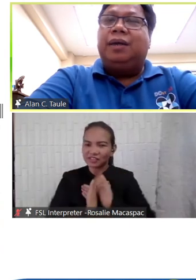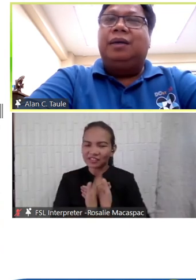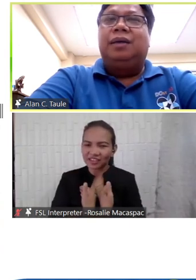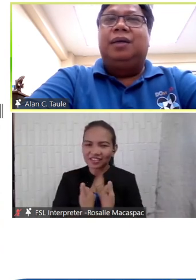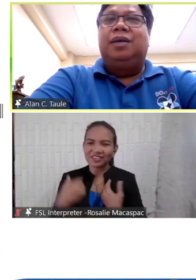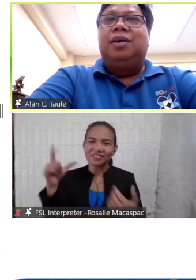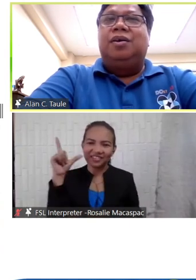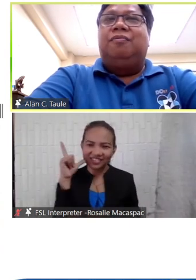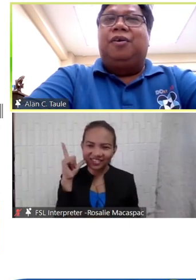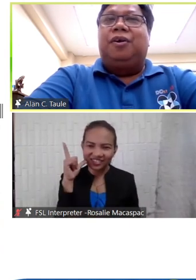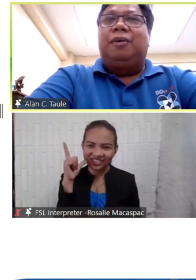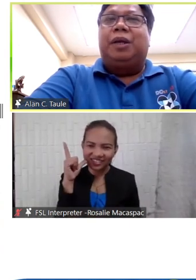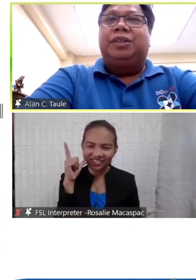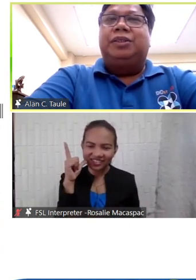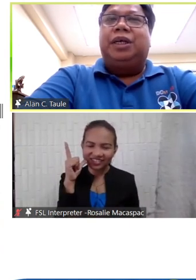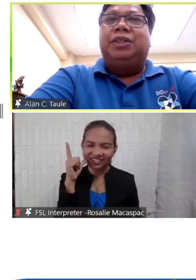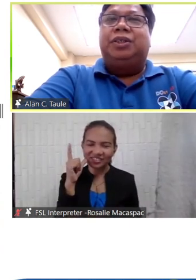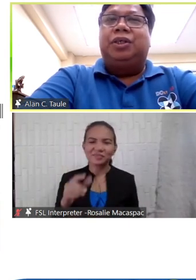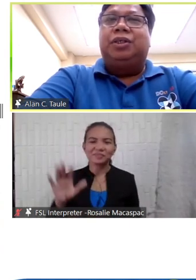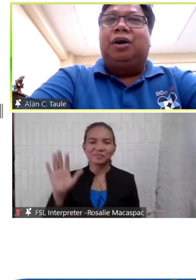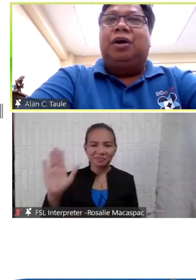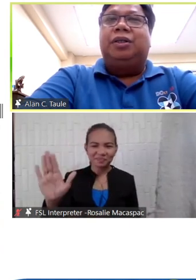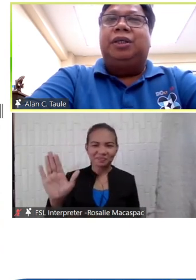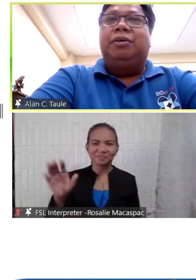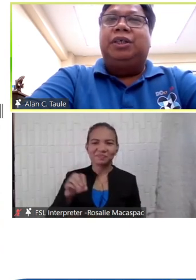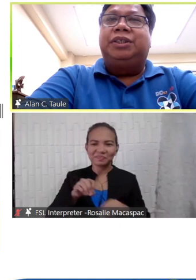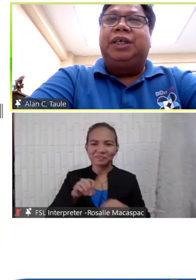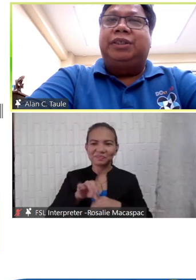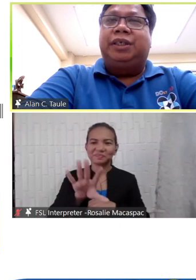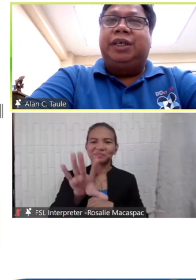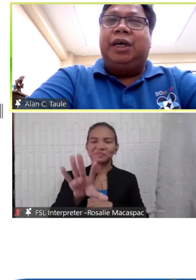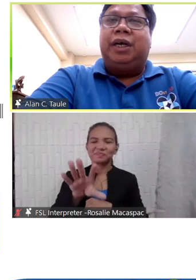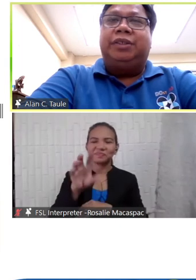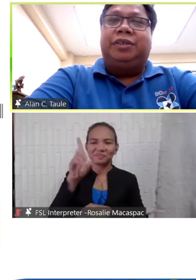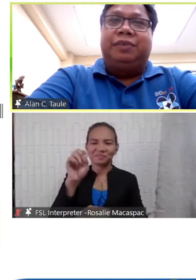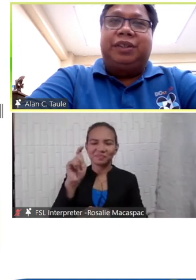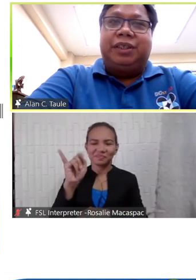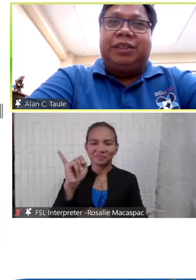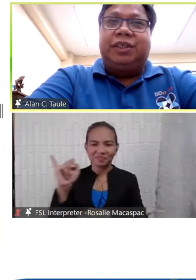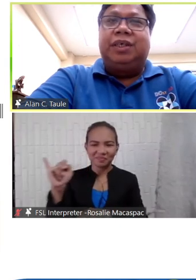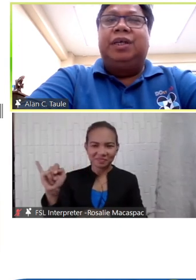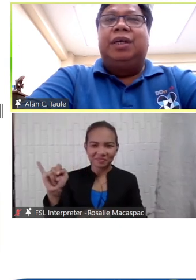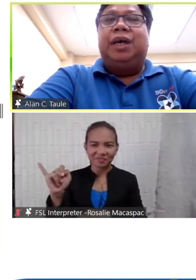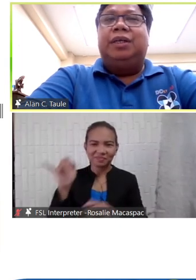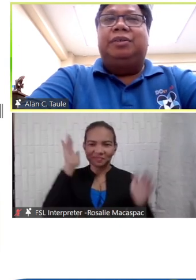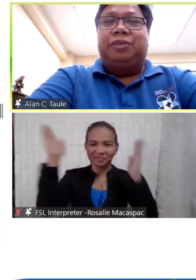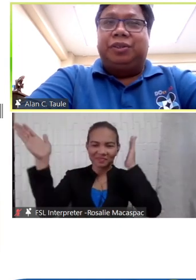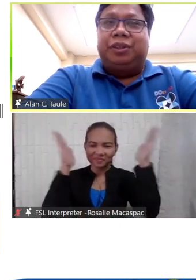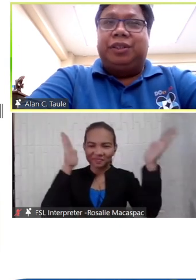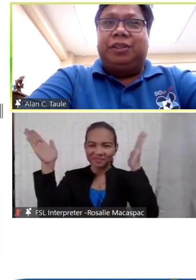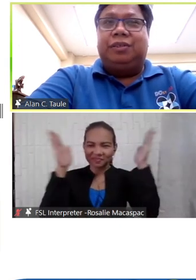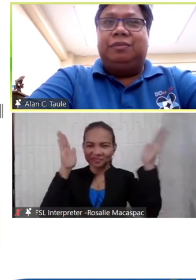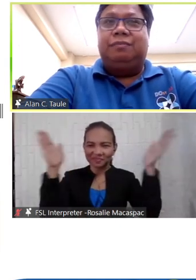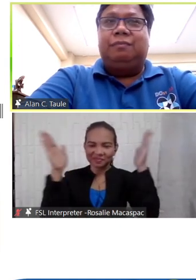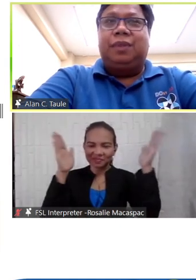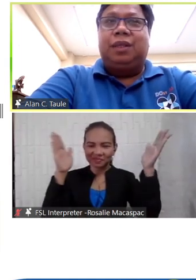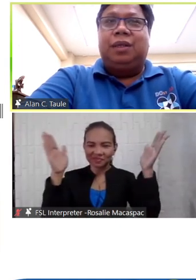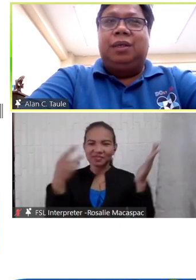Maglaque for her presentation on DOST-STII services and